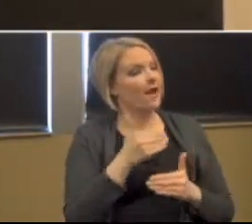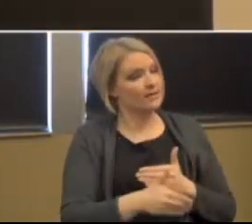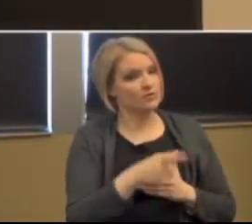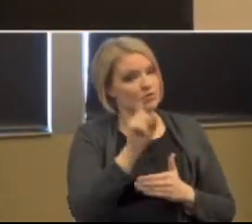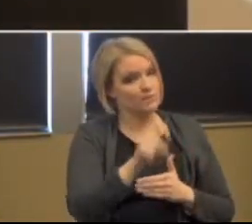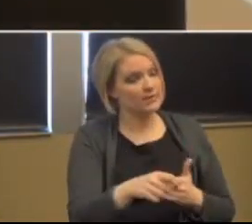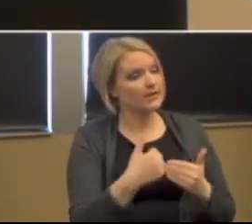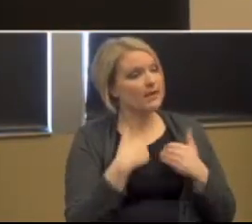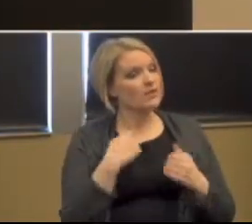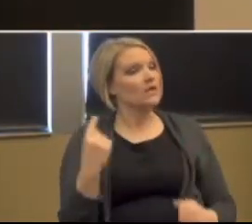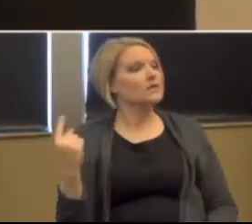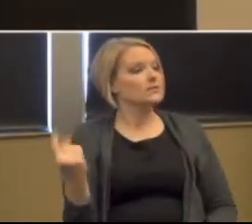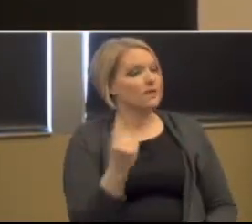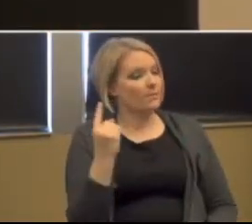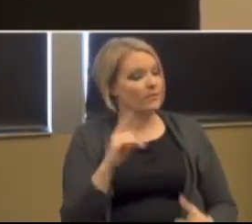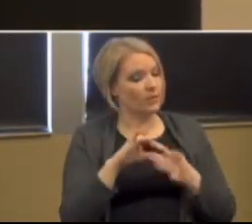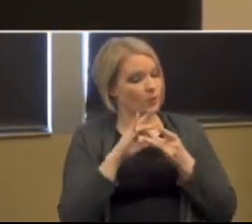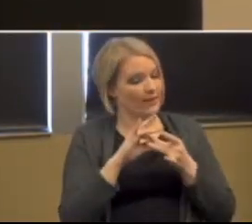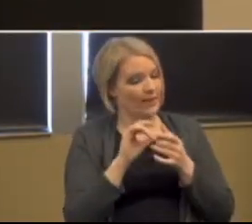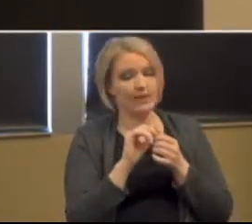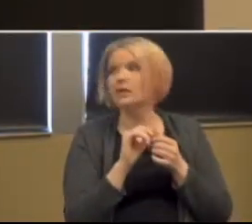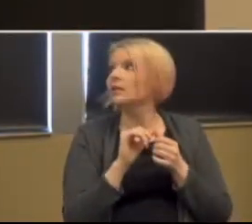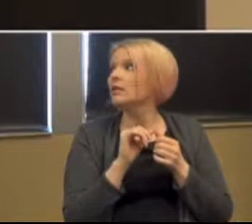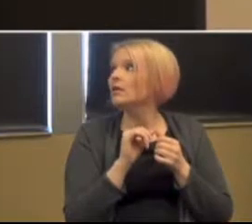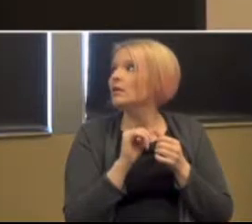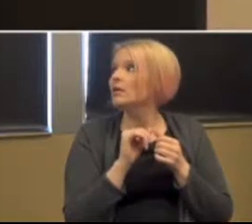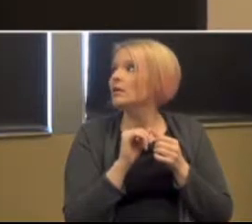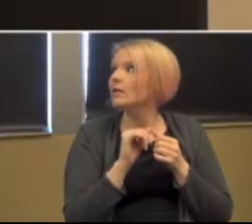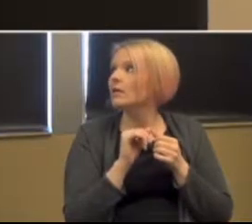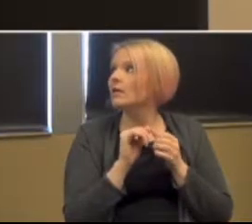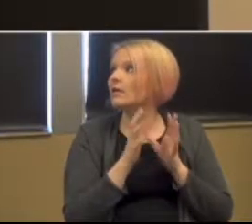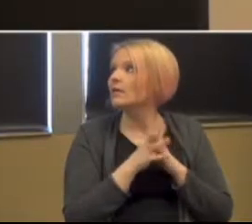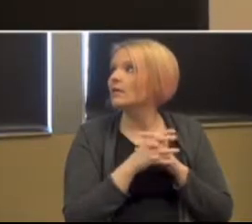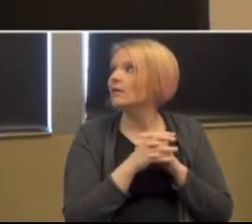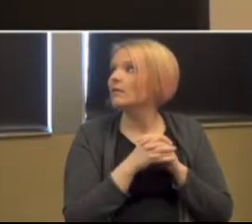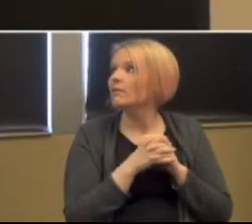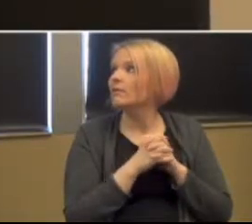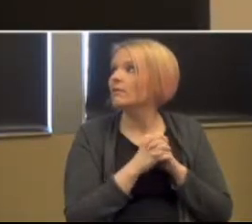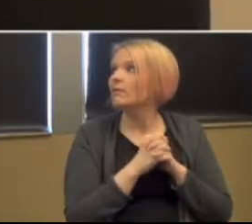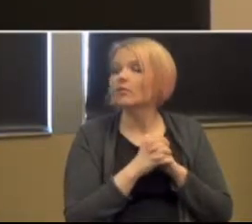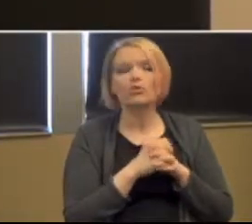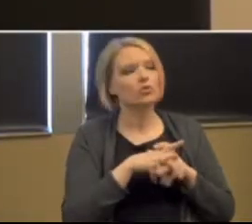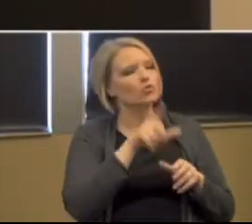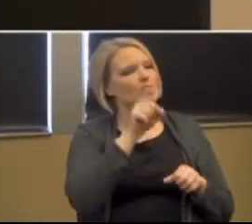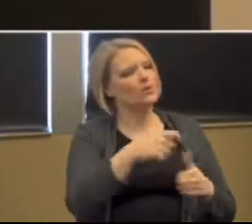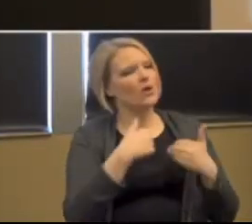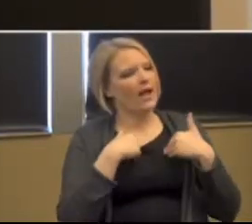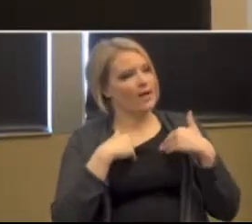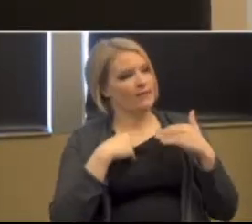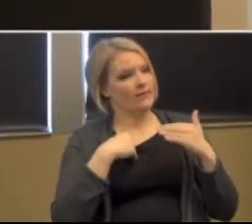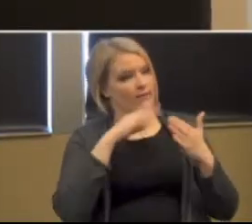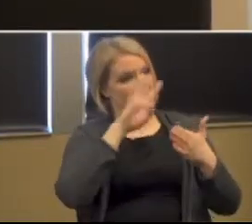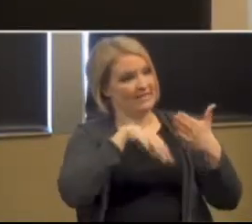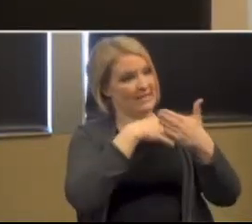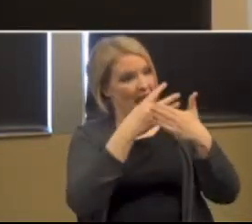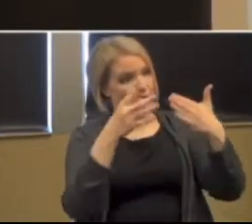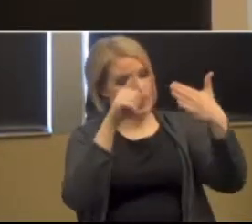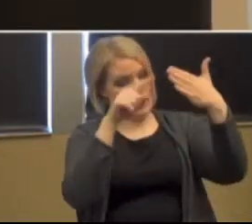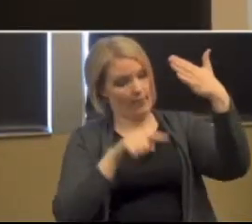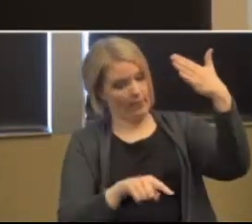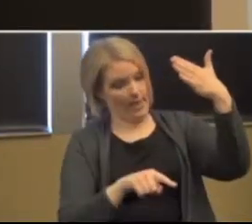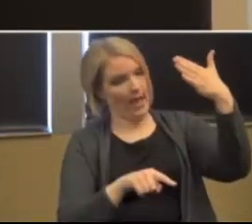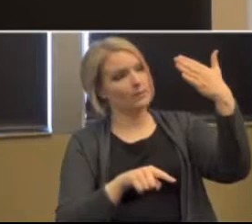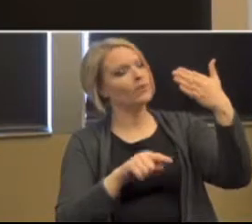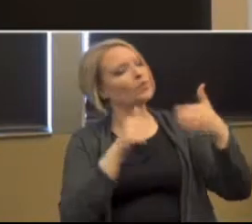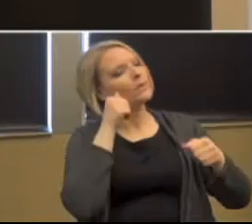have to have something that goes at the bottom of that schedule, remember? So you want to have, if That we go with the transition magic piece.